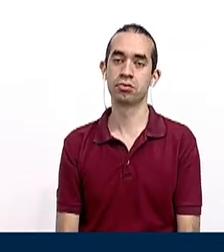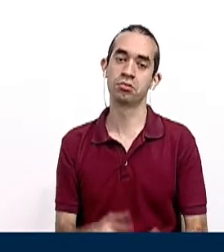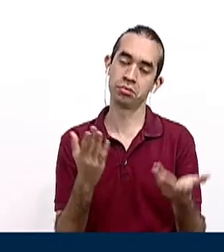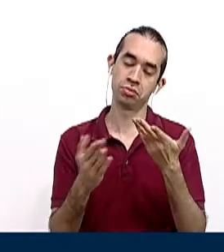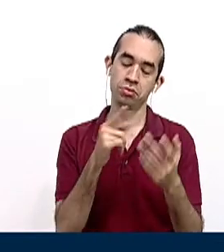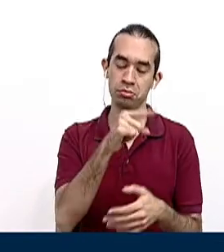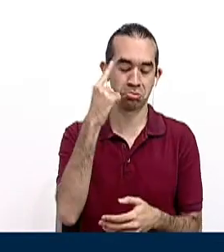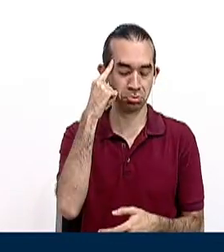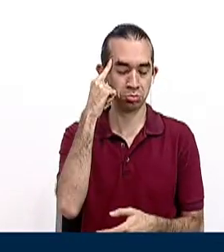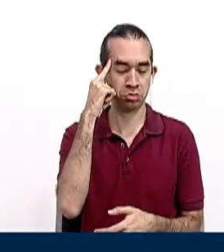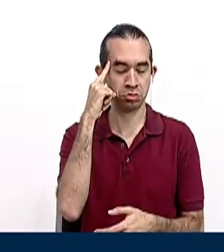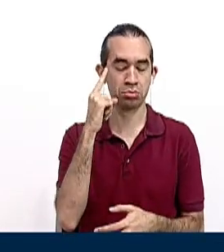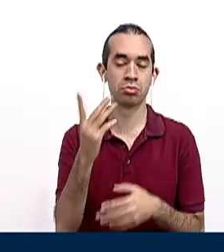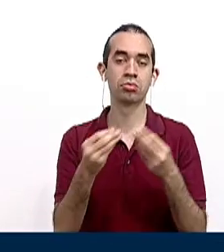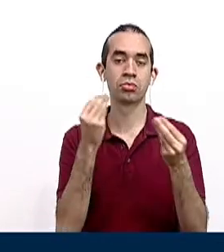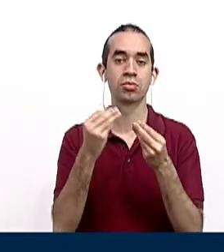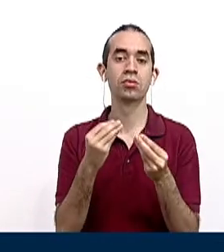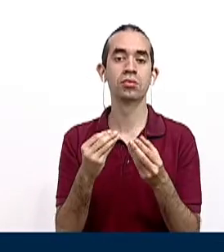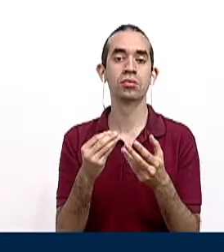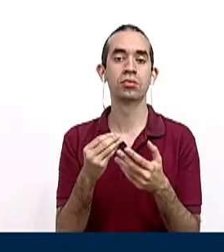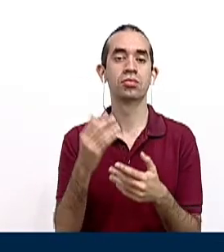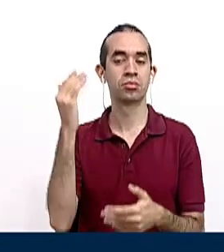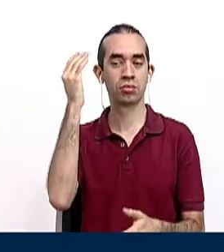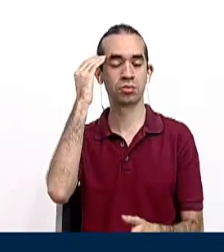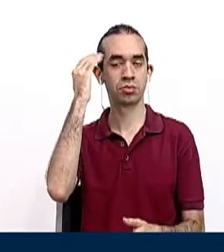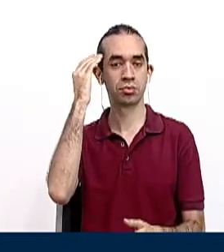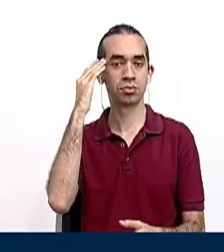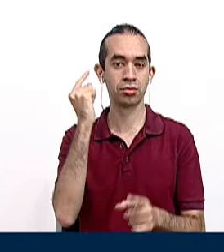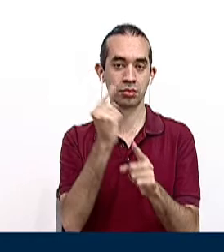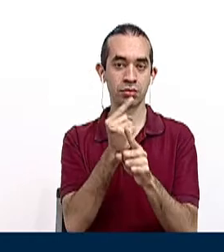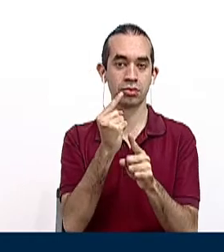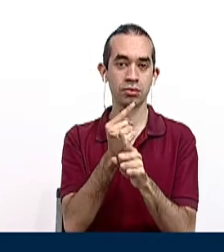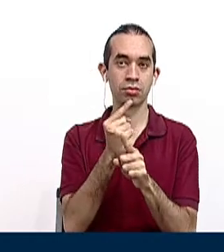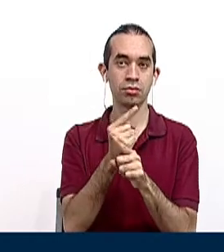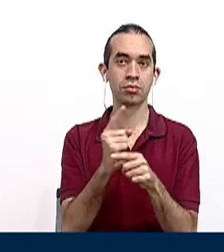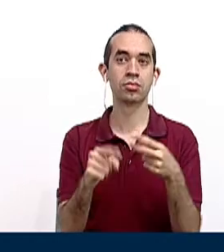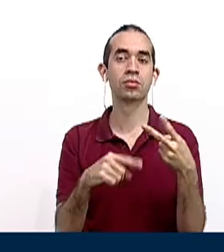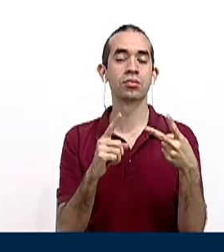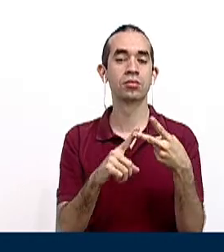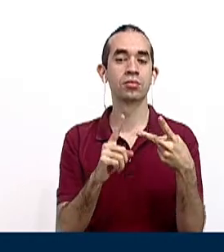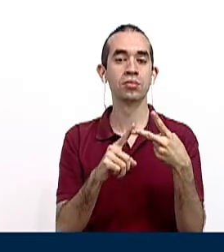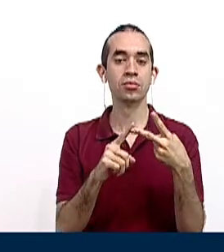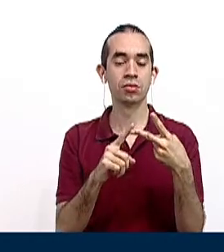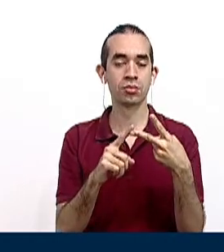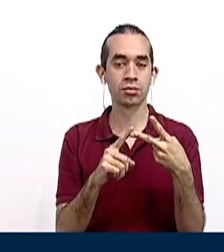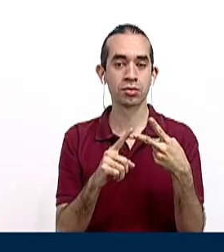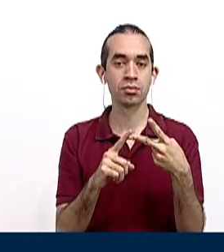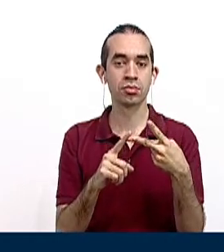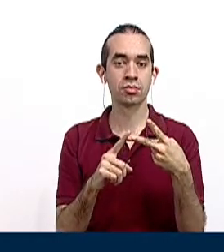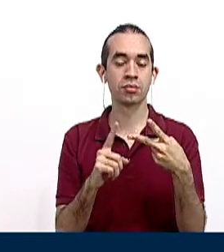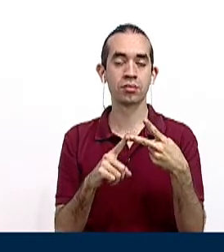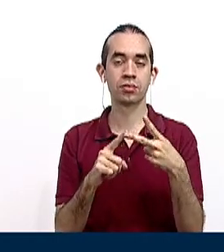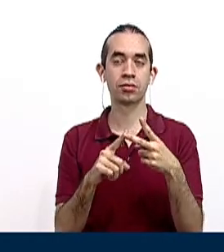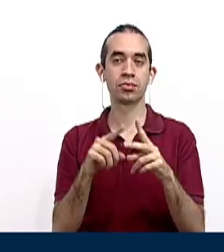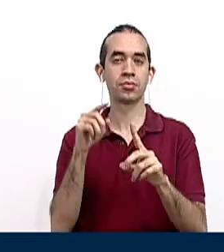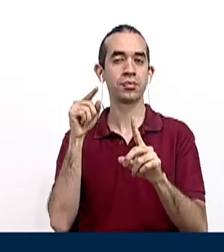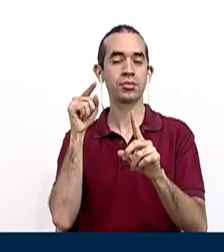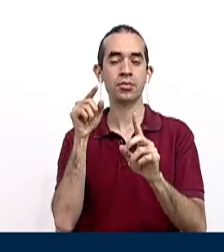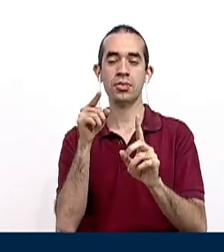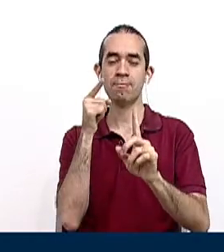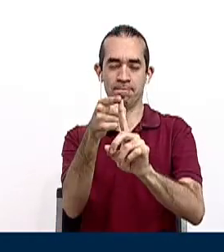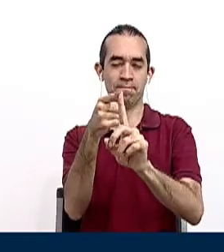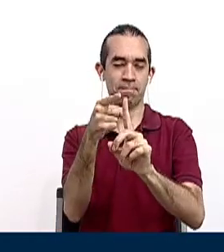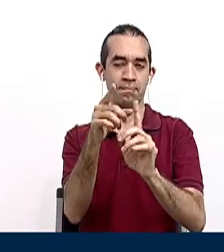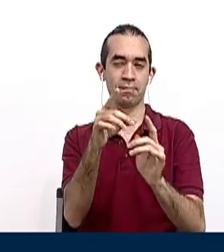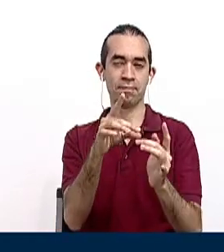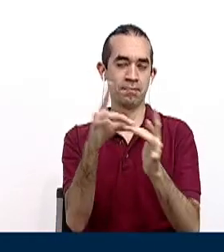can think about that and you kind of already know the answer, right? Number 2, Kaufman's main message is for